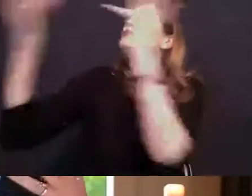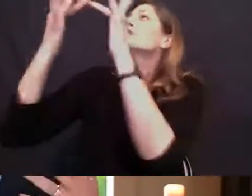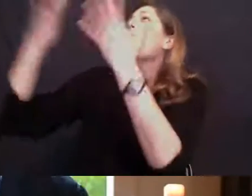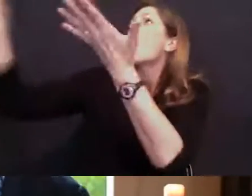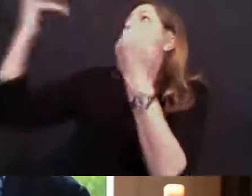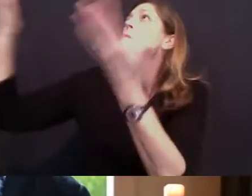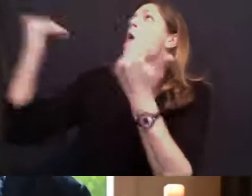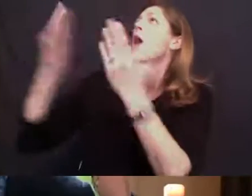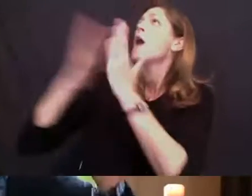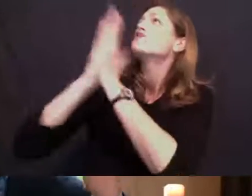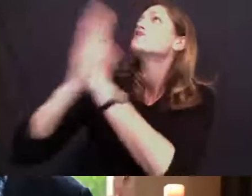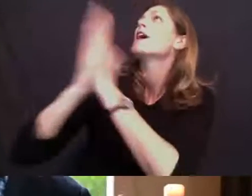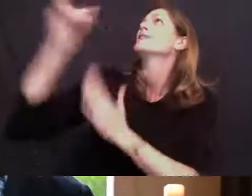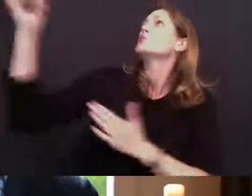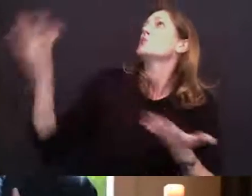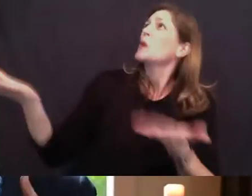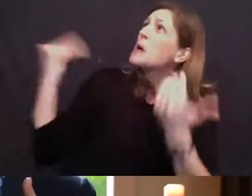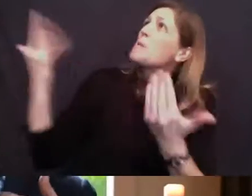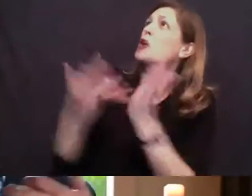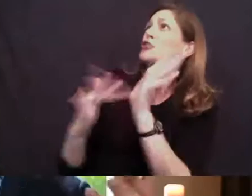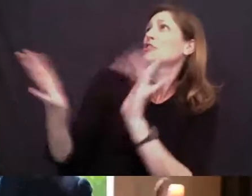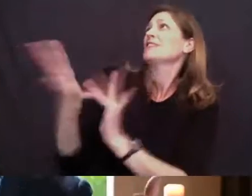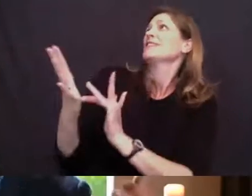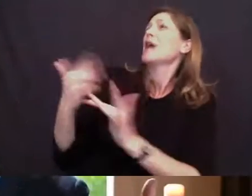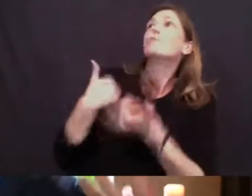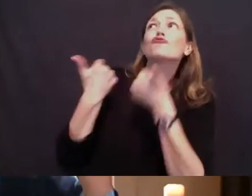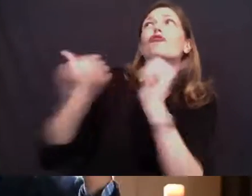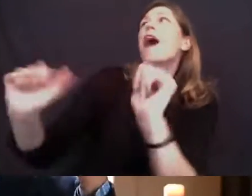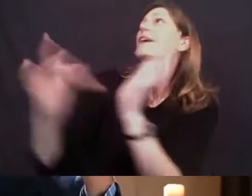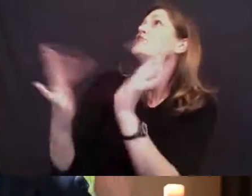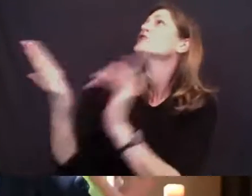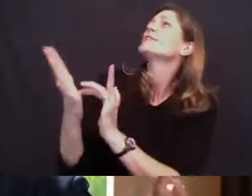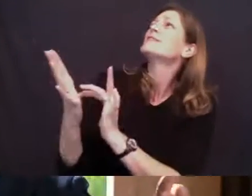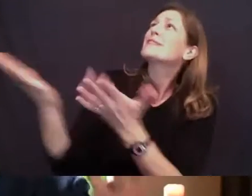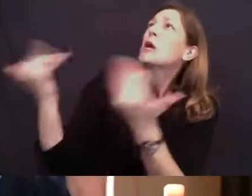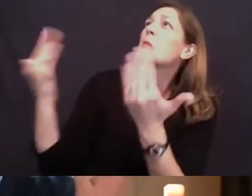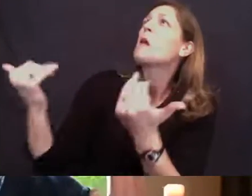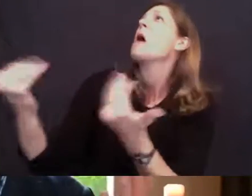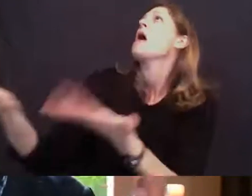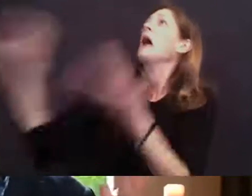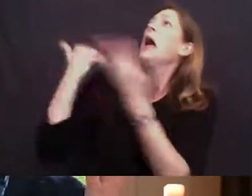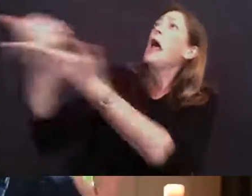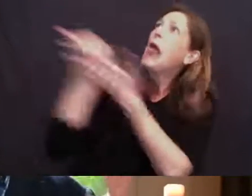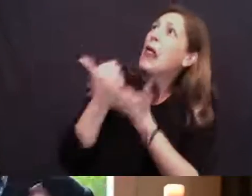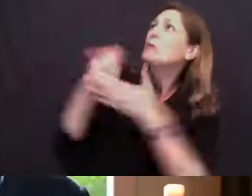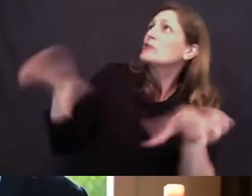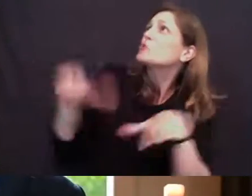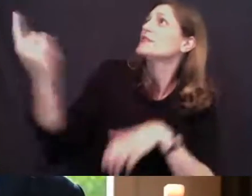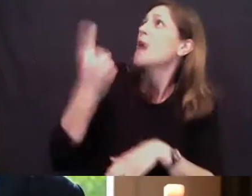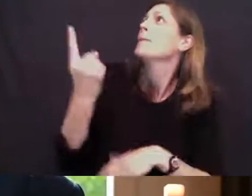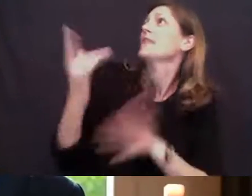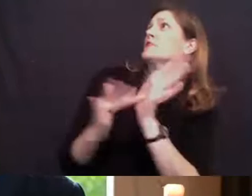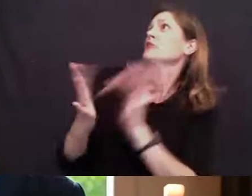finally praying to you, Jesus. I need you, Jesus. I'm trying here, Jesus. Would you throw me a bone and do something, Jesus?